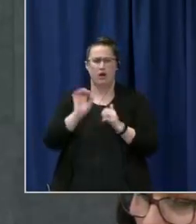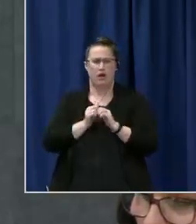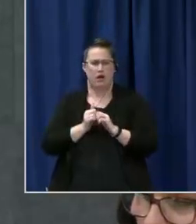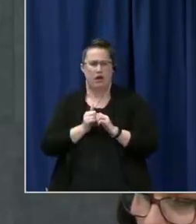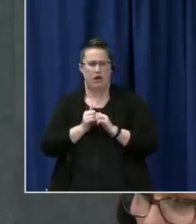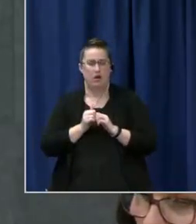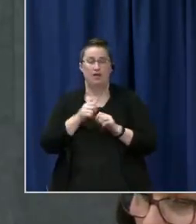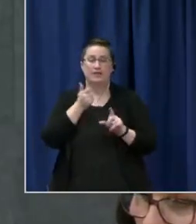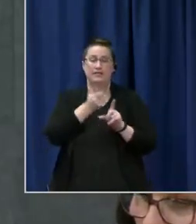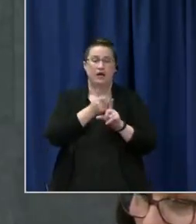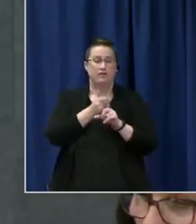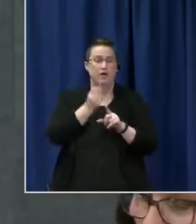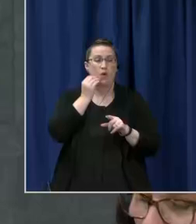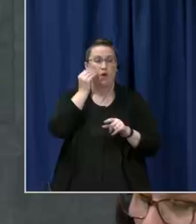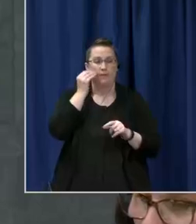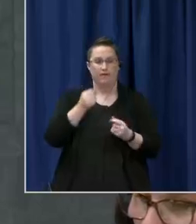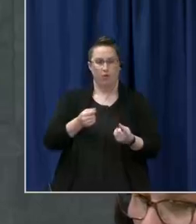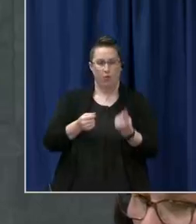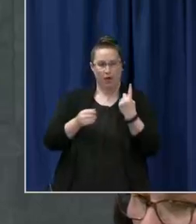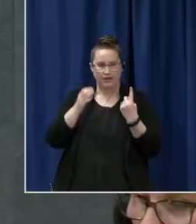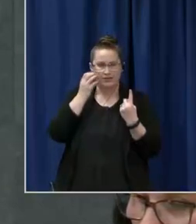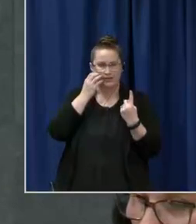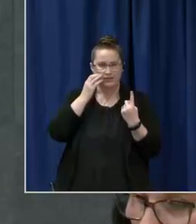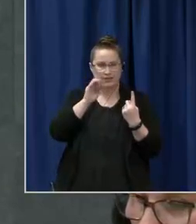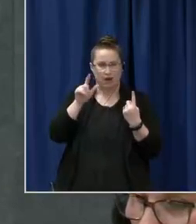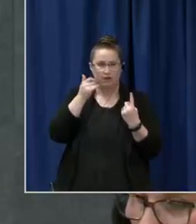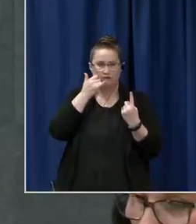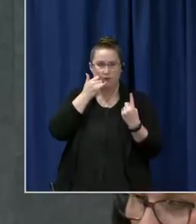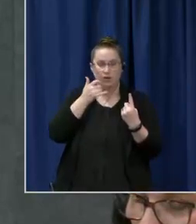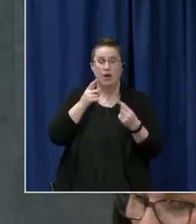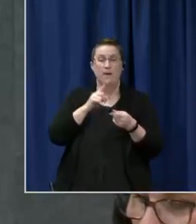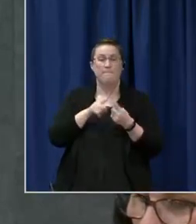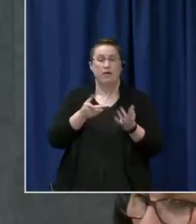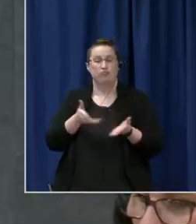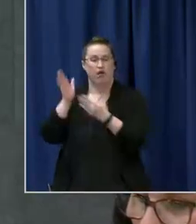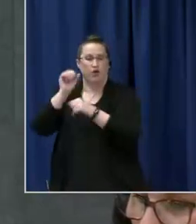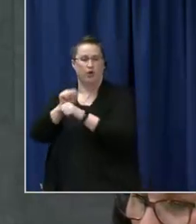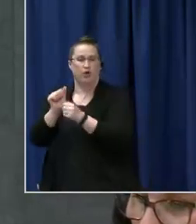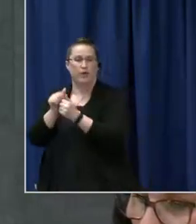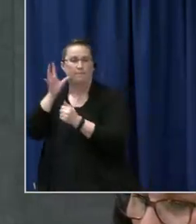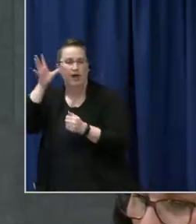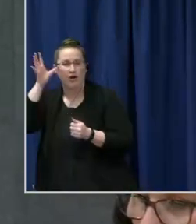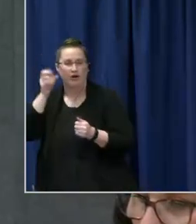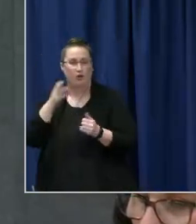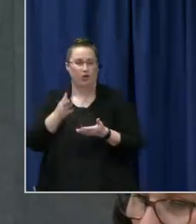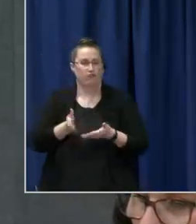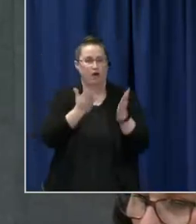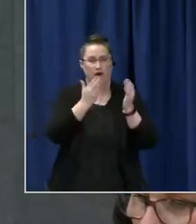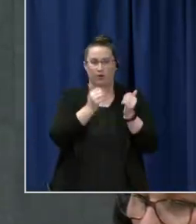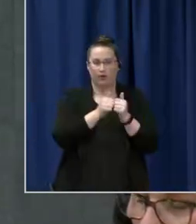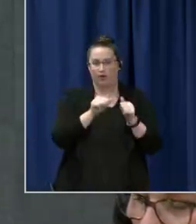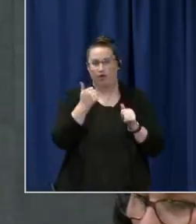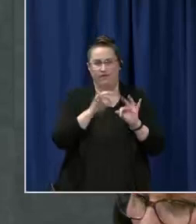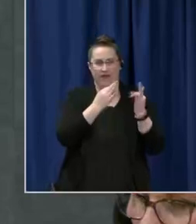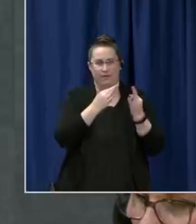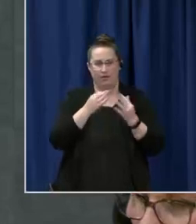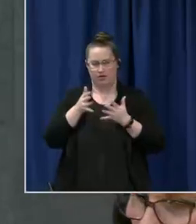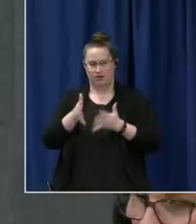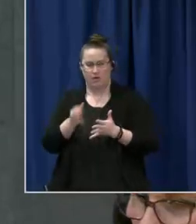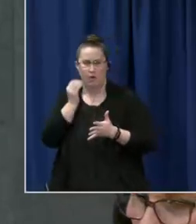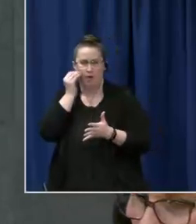they're in a household that has one cell phone, and that cell phone has gone to work with the parents or with other family members. Even if we